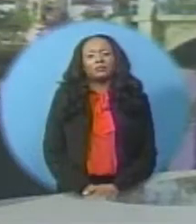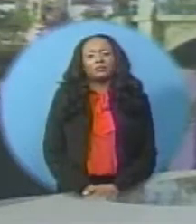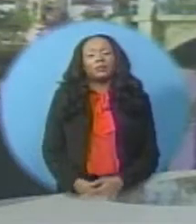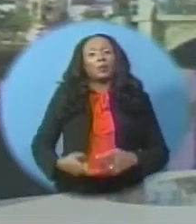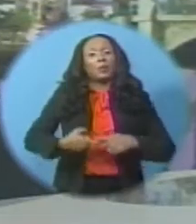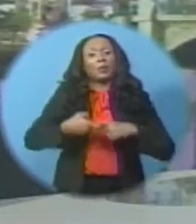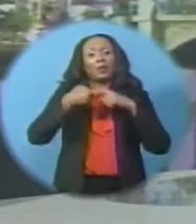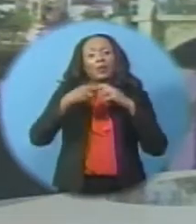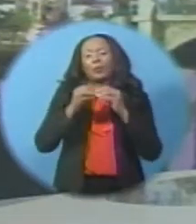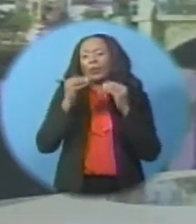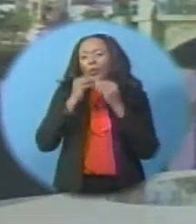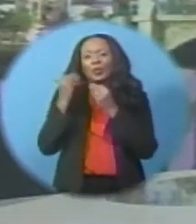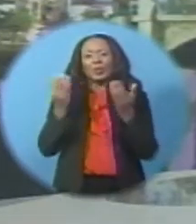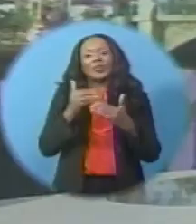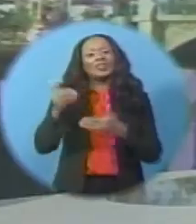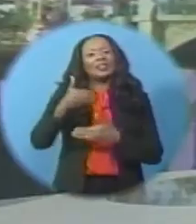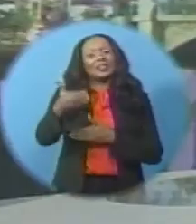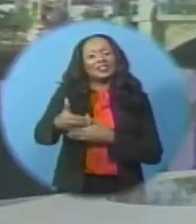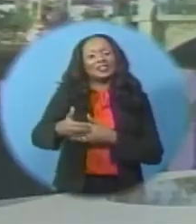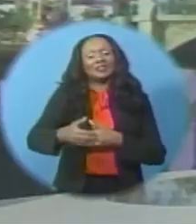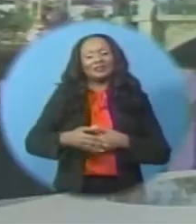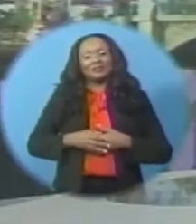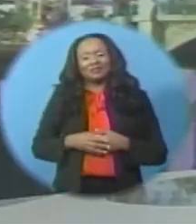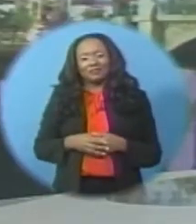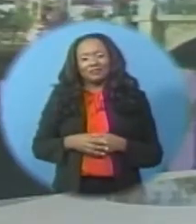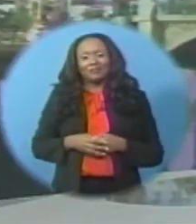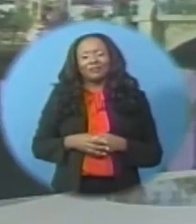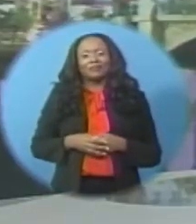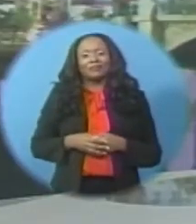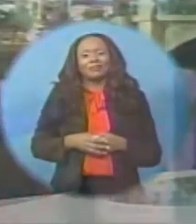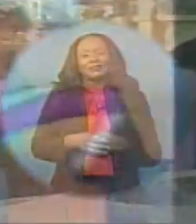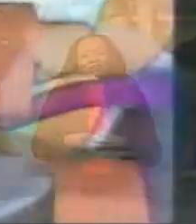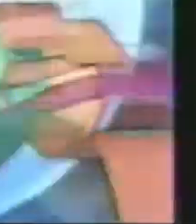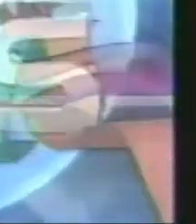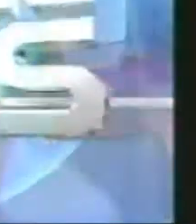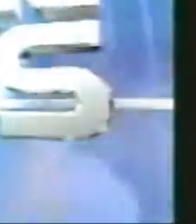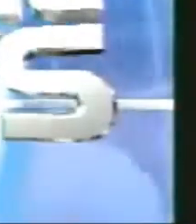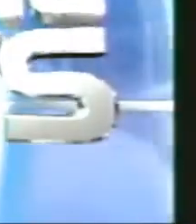We'll take a break here, but when we come back, there's more news.